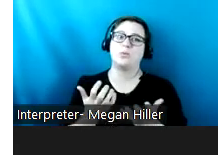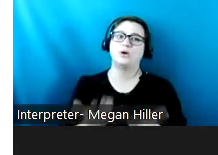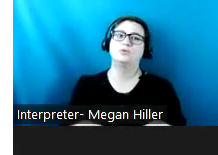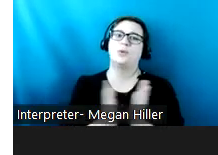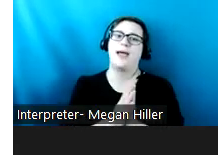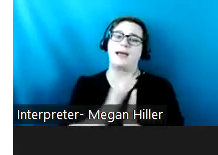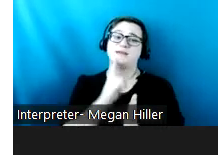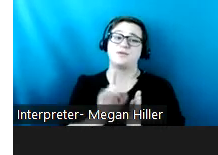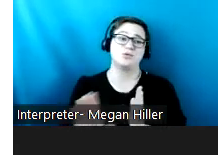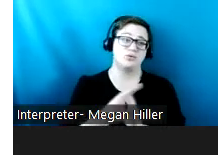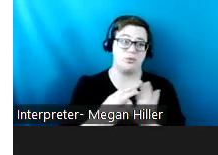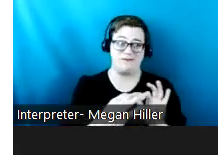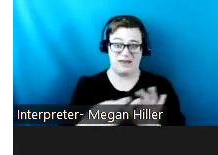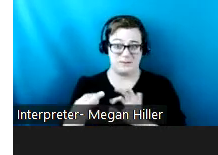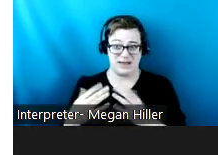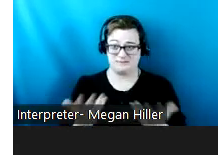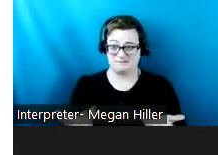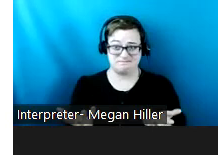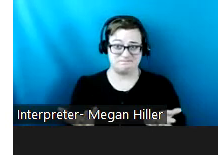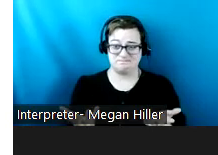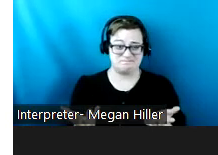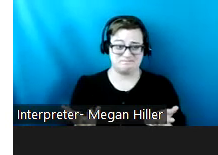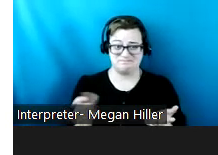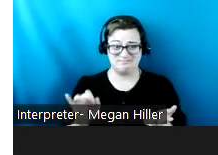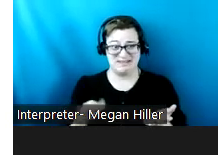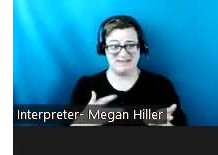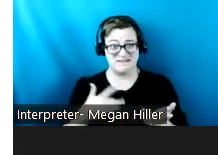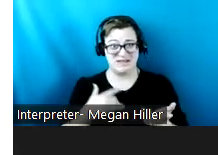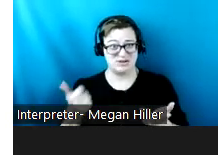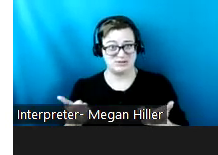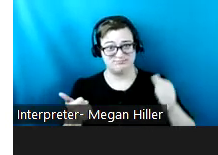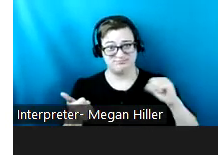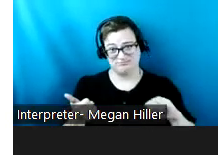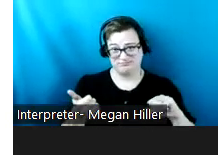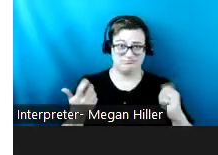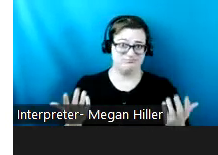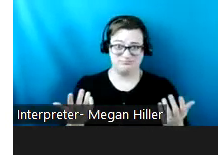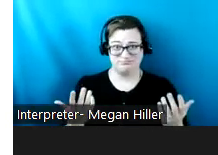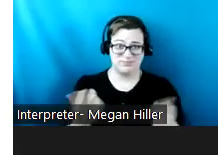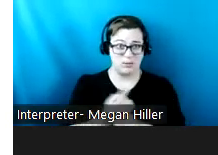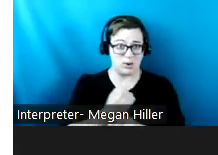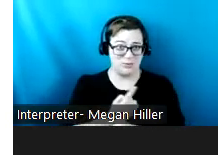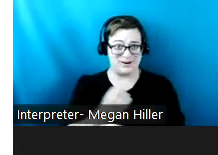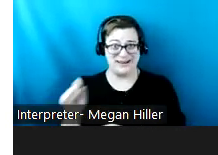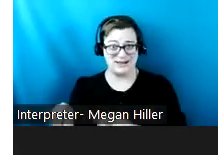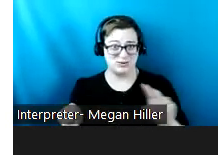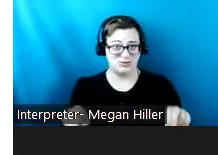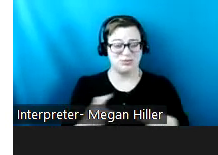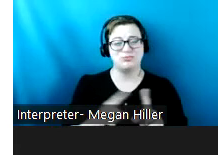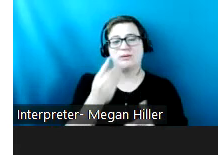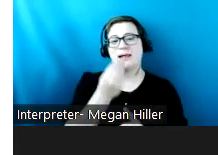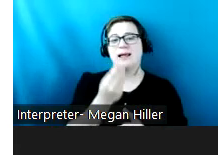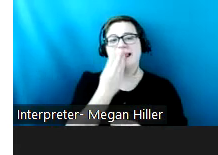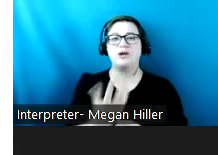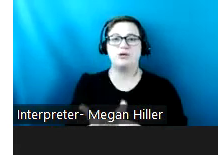for your feedback on that, whether that feels appropriate or not. So just want to let you know that that is something that is